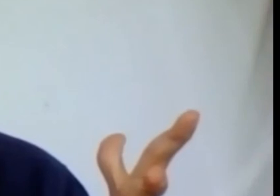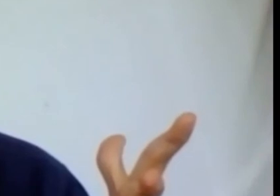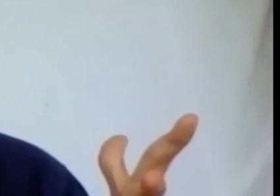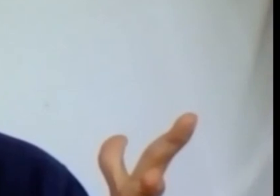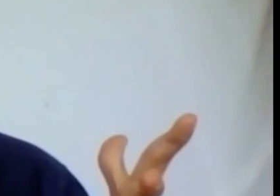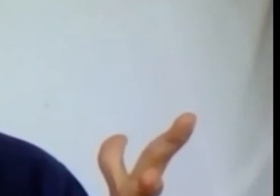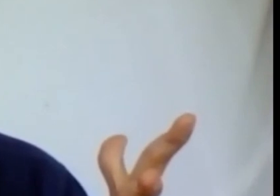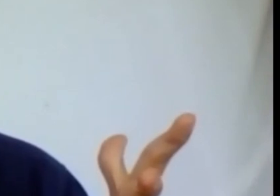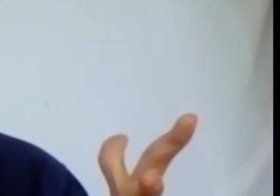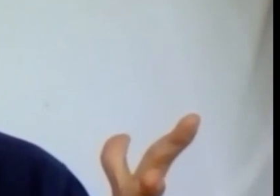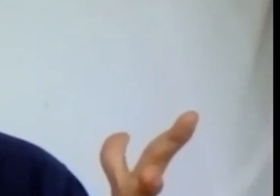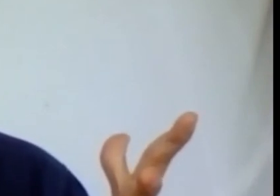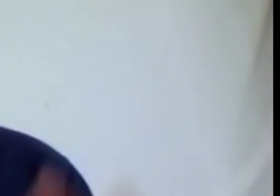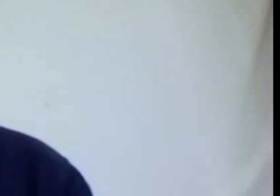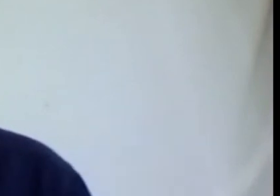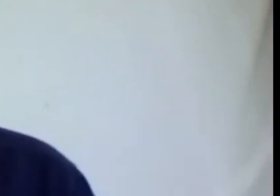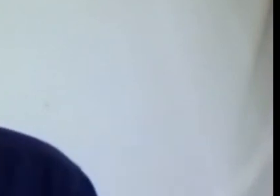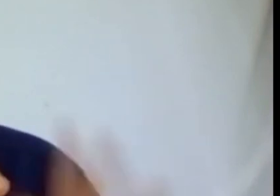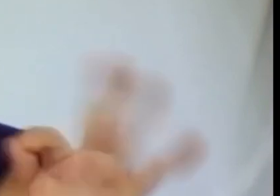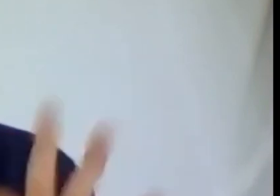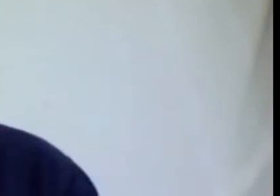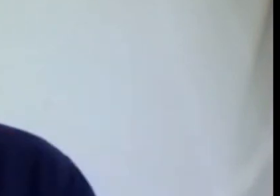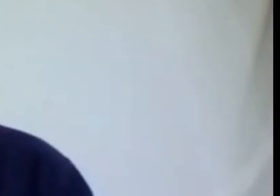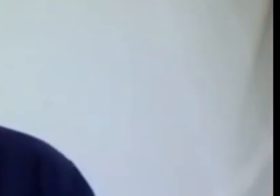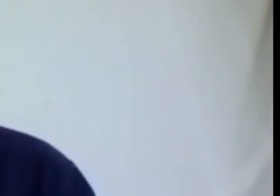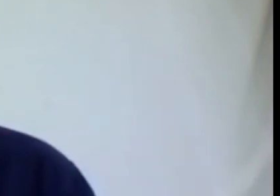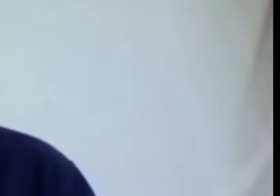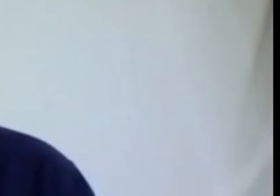So you family, how many?